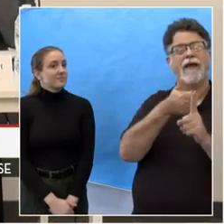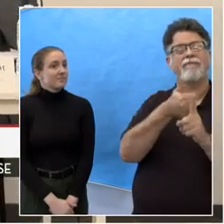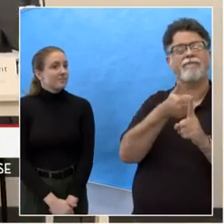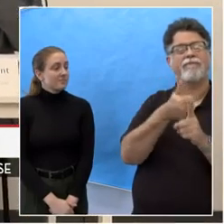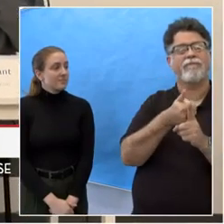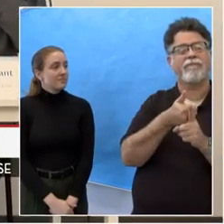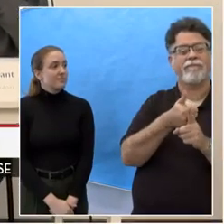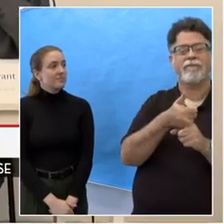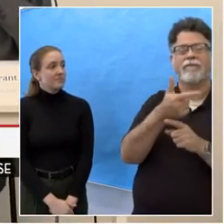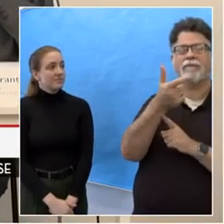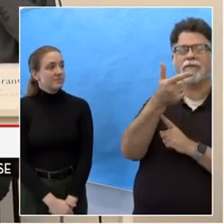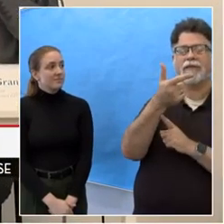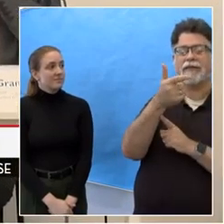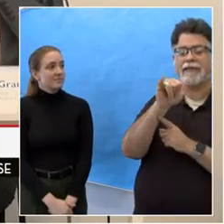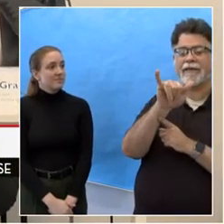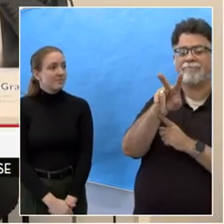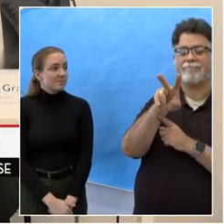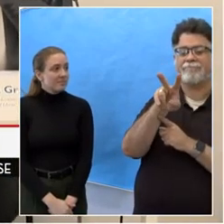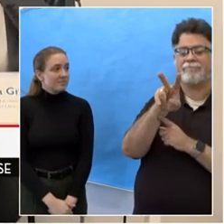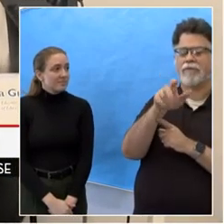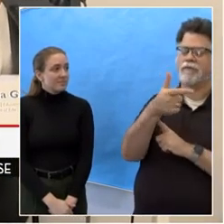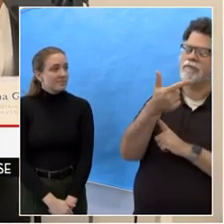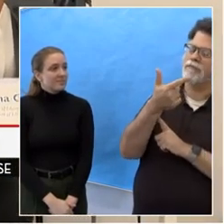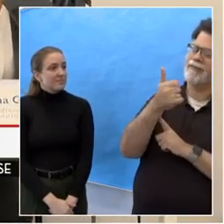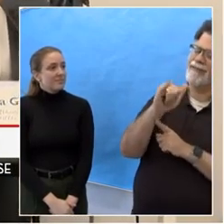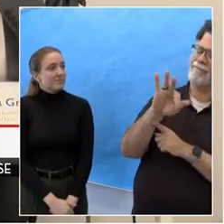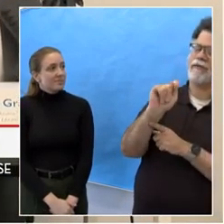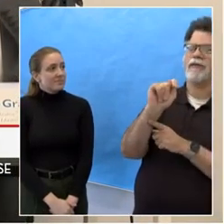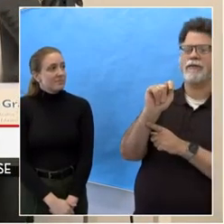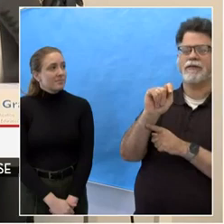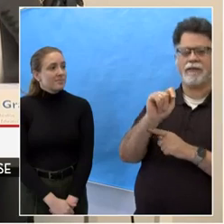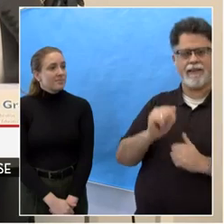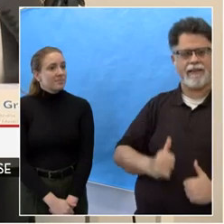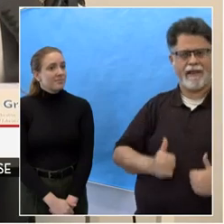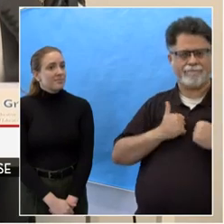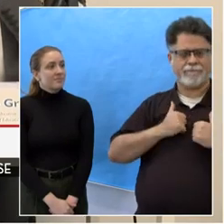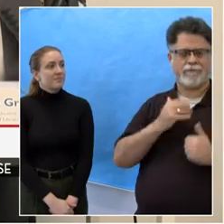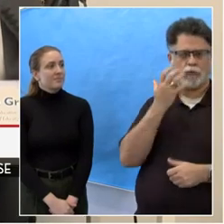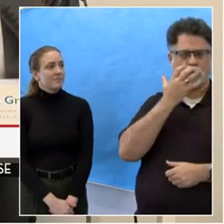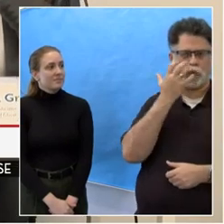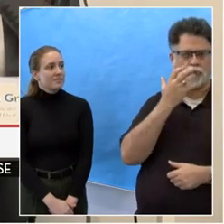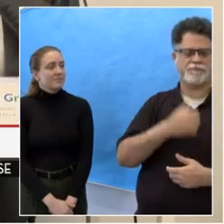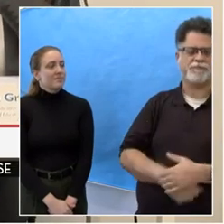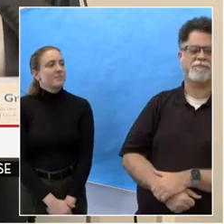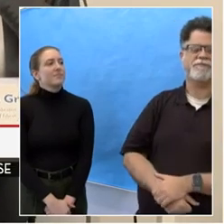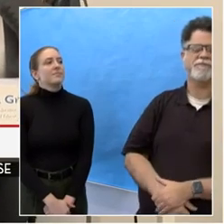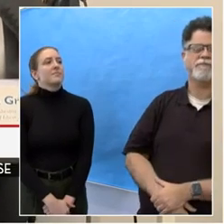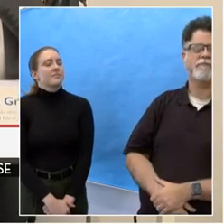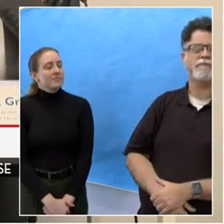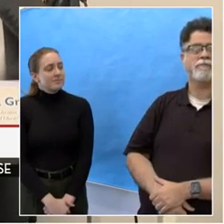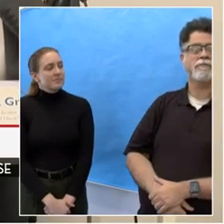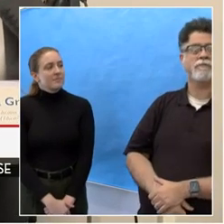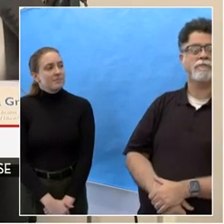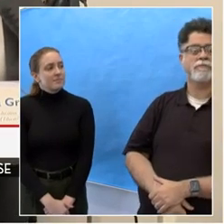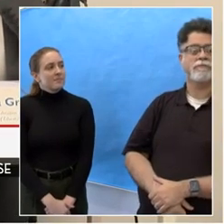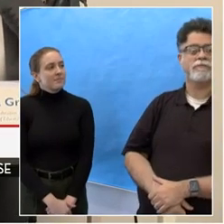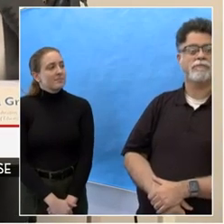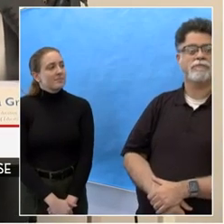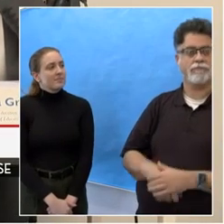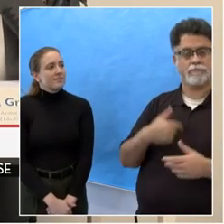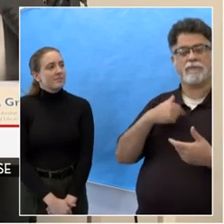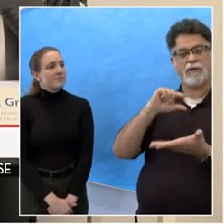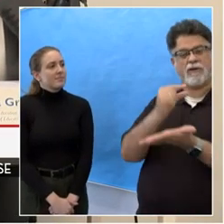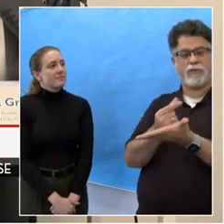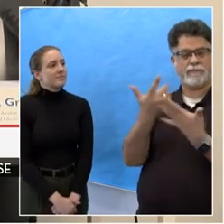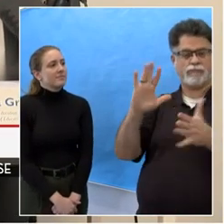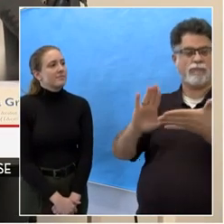graduate of 2 parents. My mother graduated from high school, but my father did not. Every day, they dropped us off at